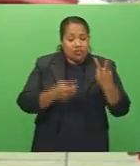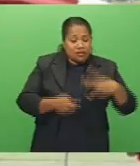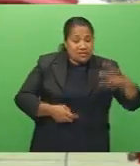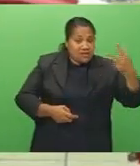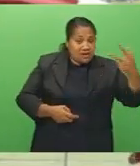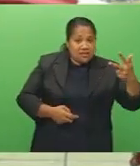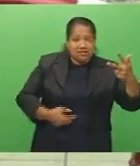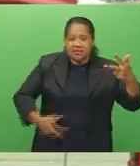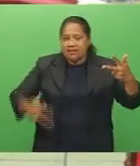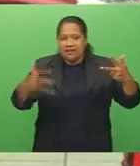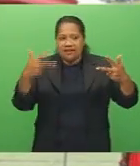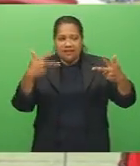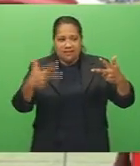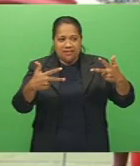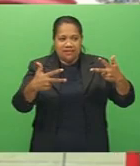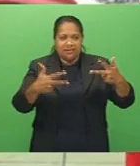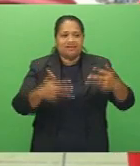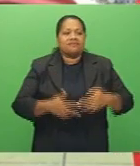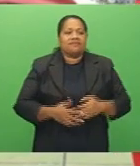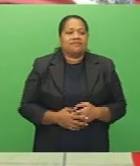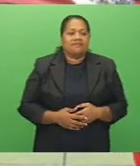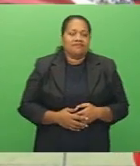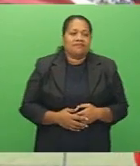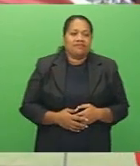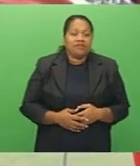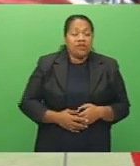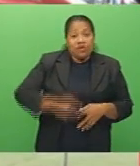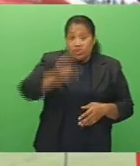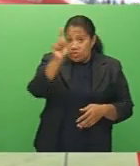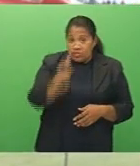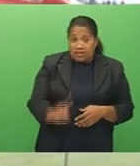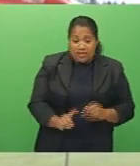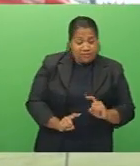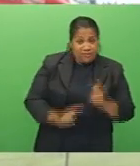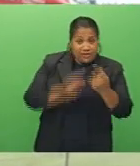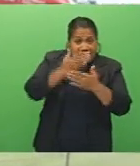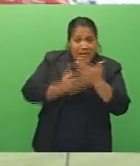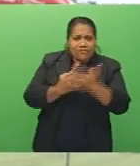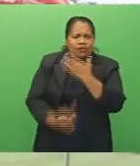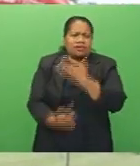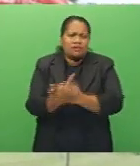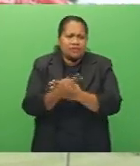For playing today in the first half, it must be